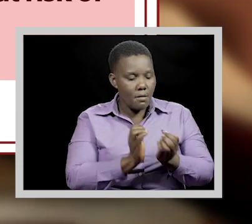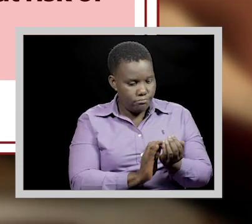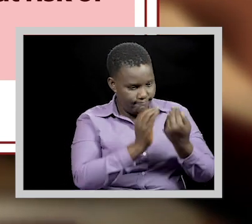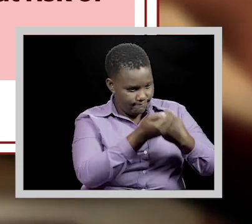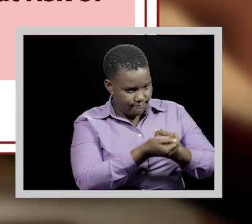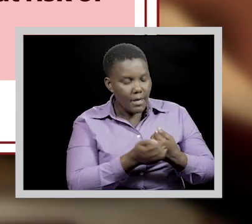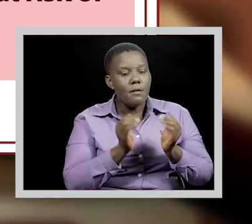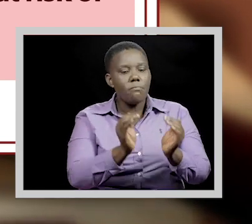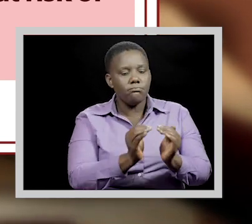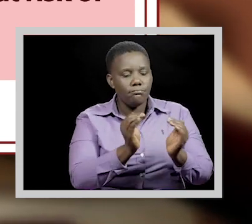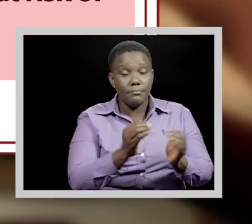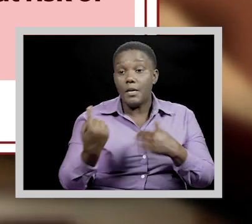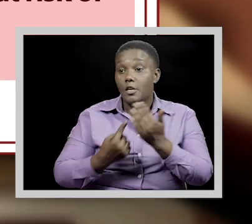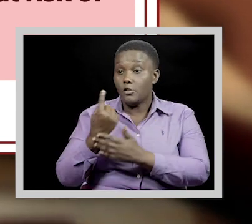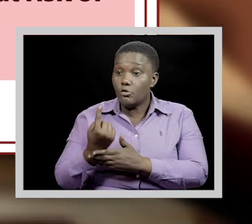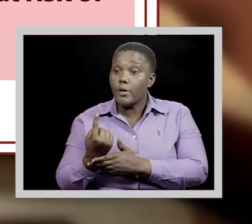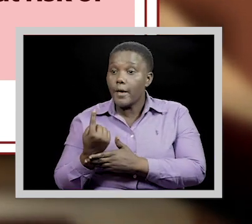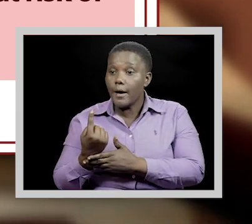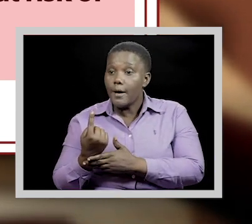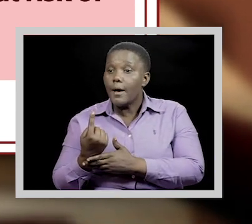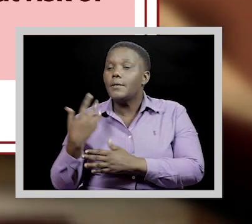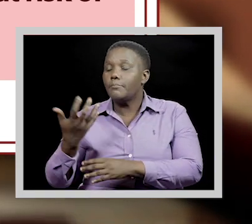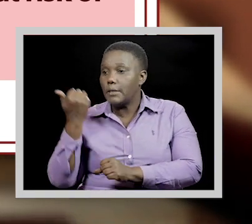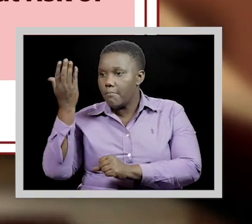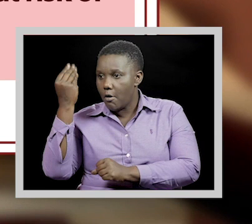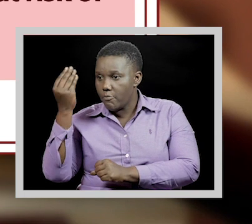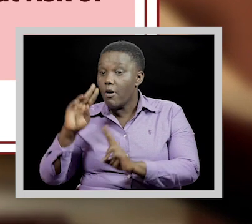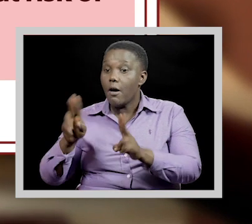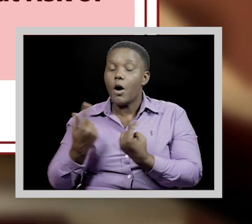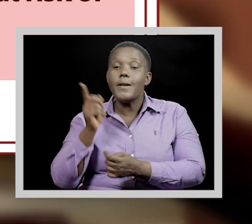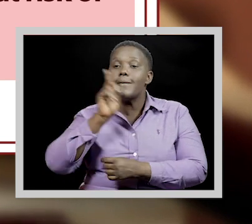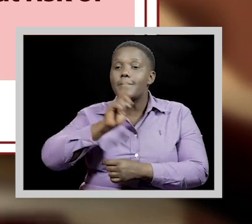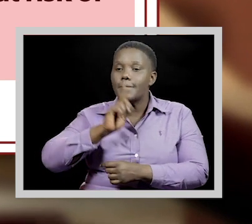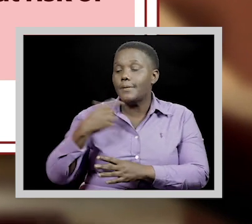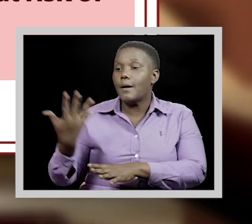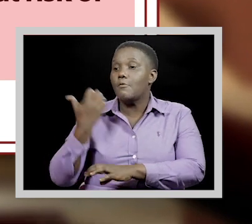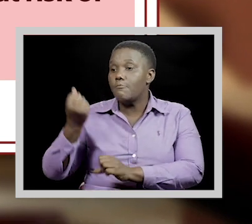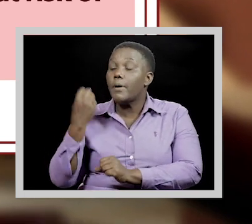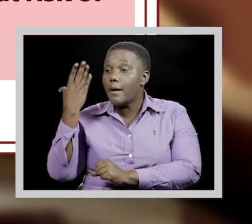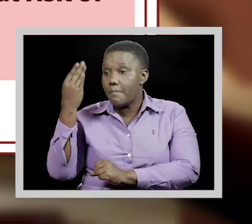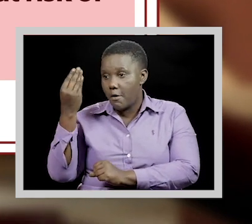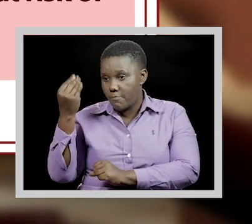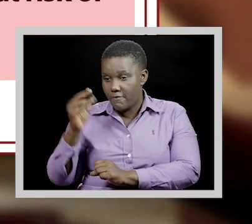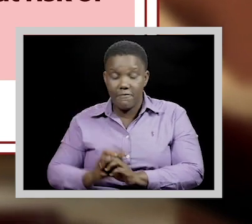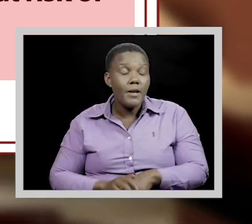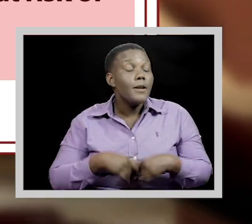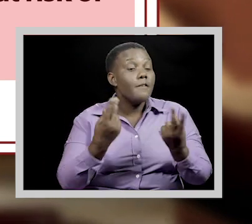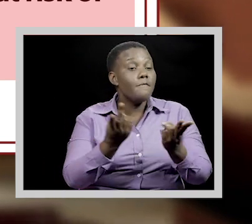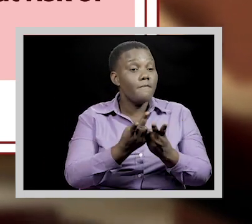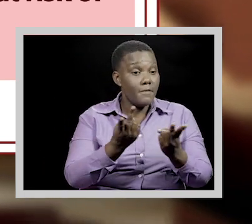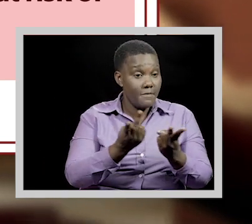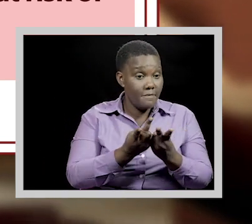need of care and protection if he is suffering significant harm or is at the risk of suffering significant